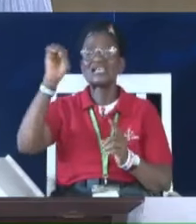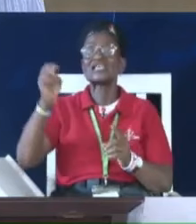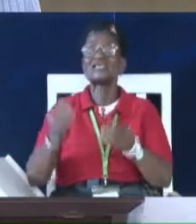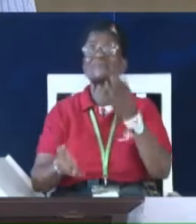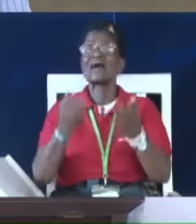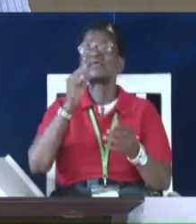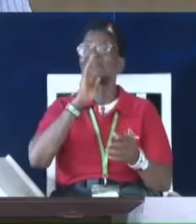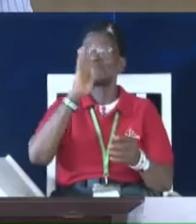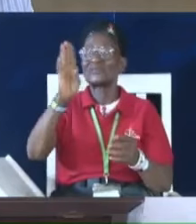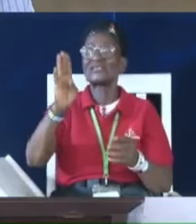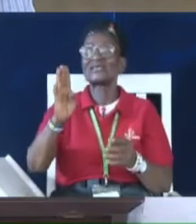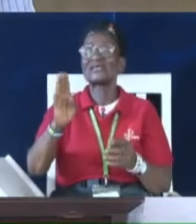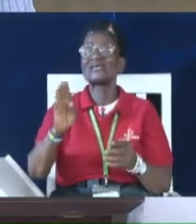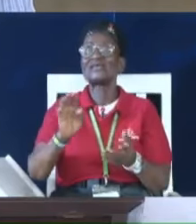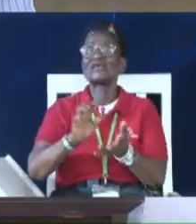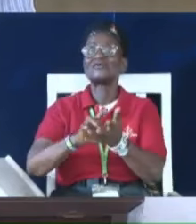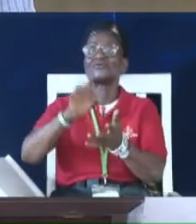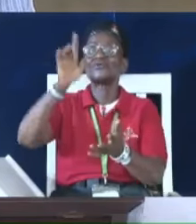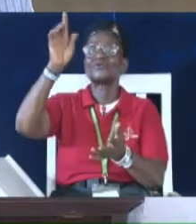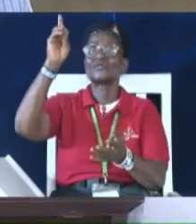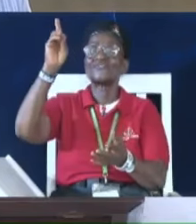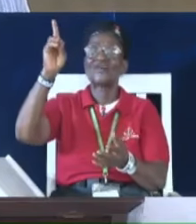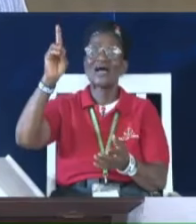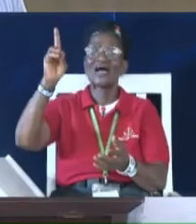be glorified.